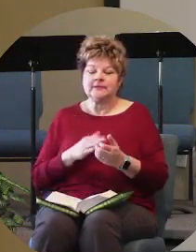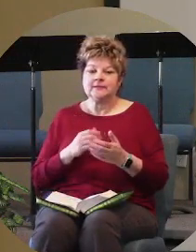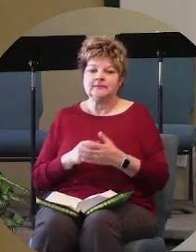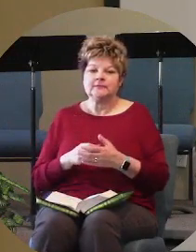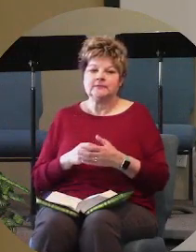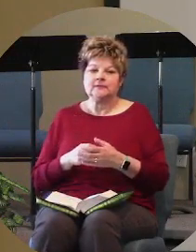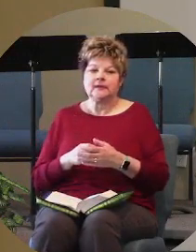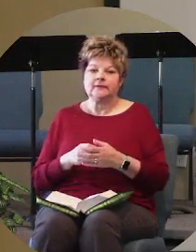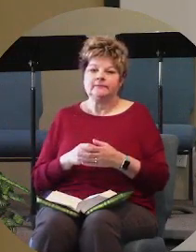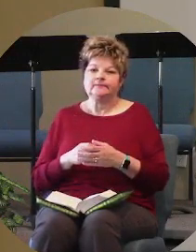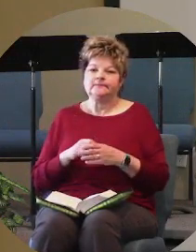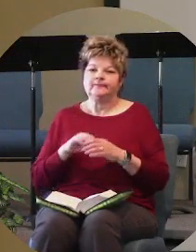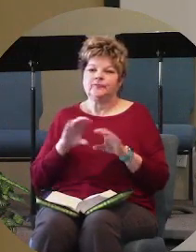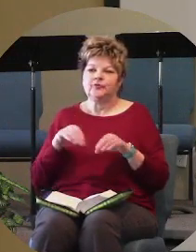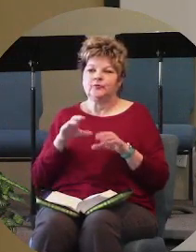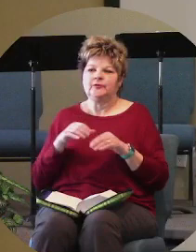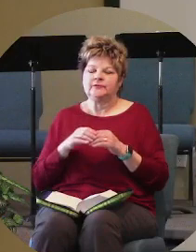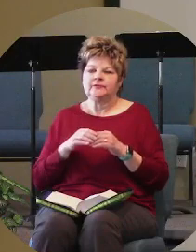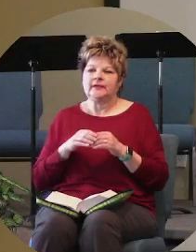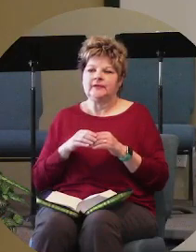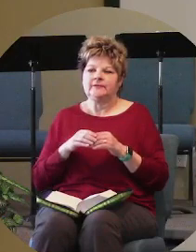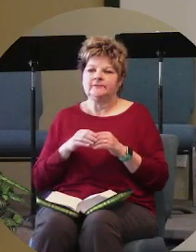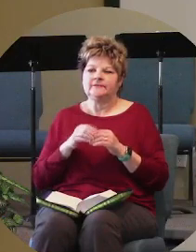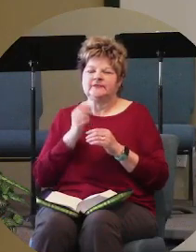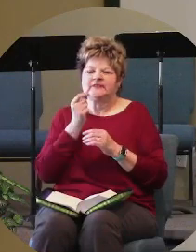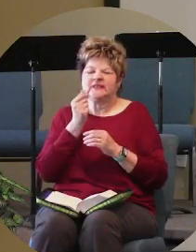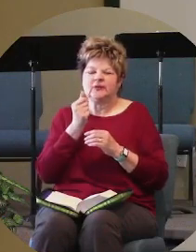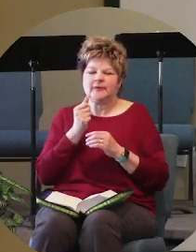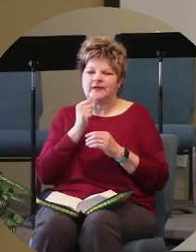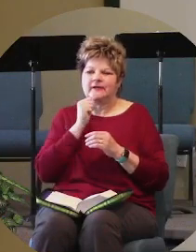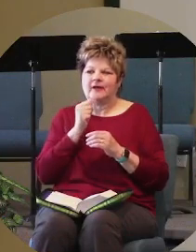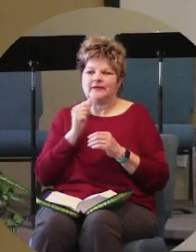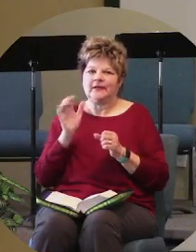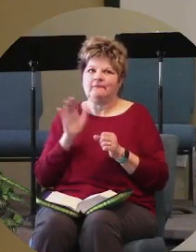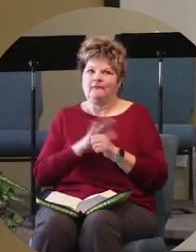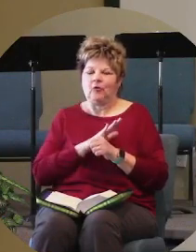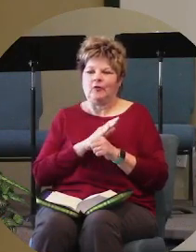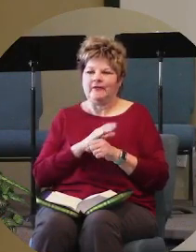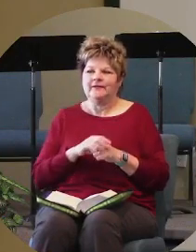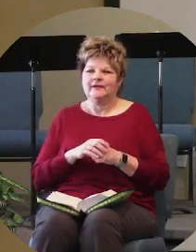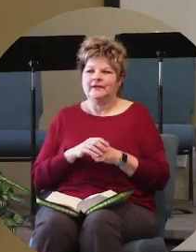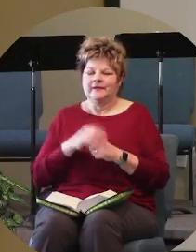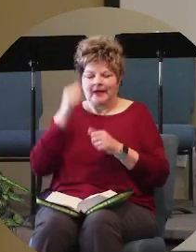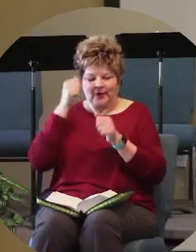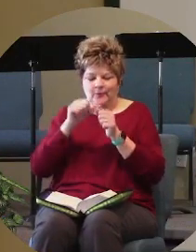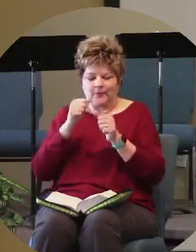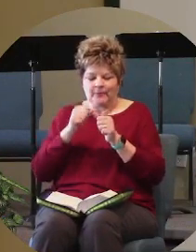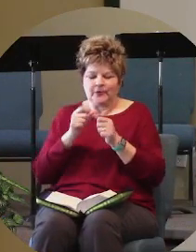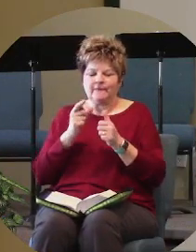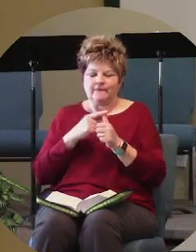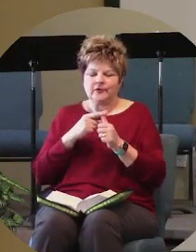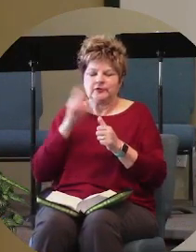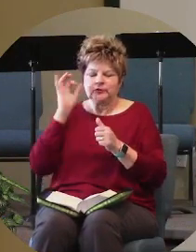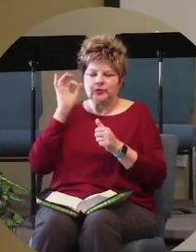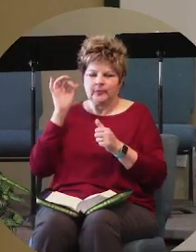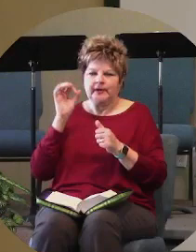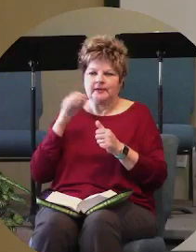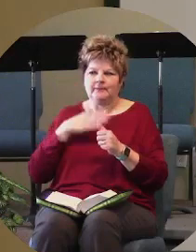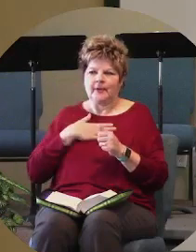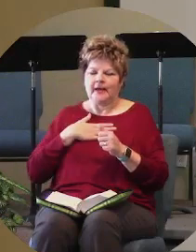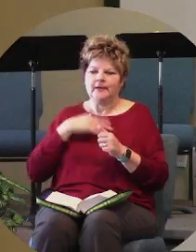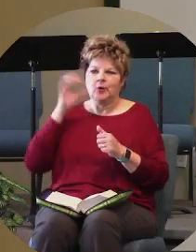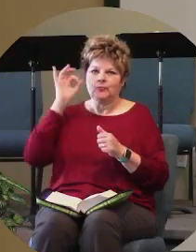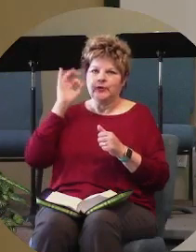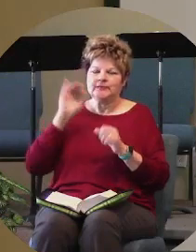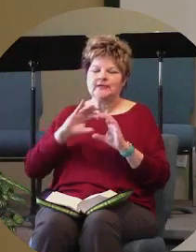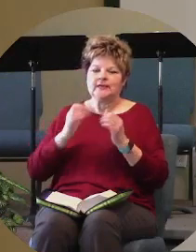through. But I'll never forget my second sermon I ever preached in my preaching class at seminary. We